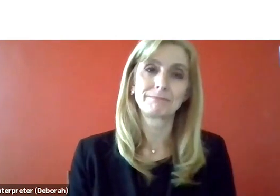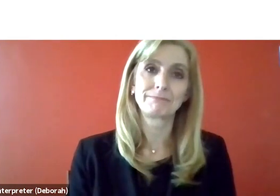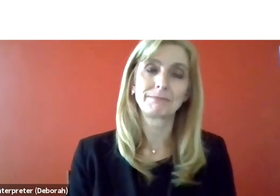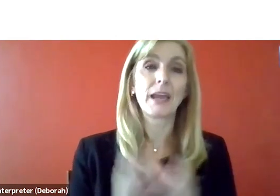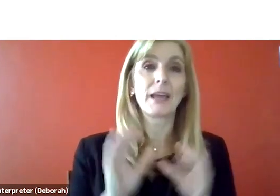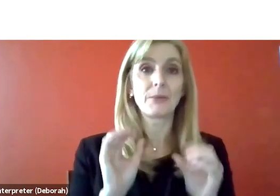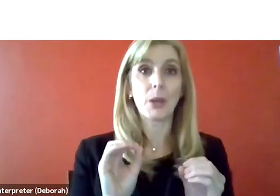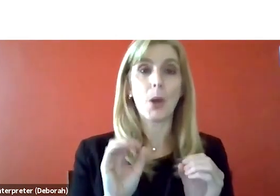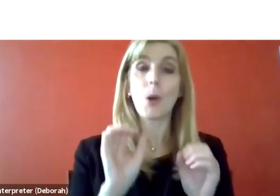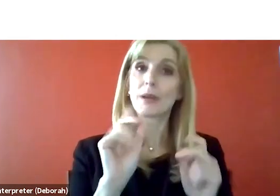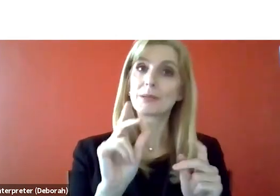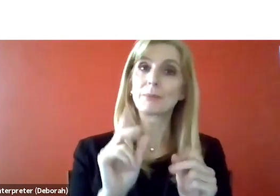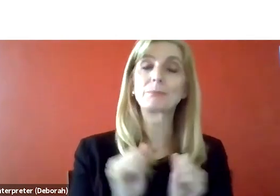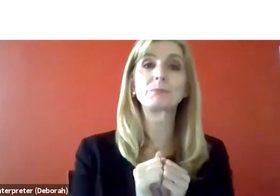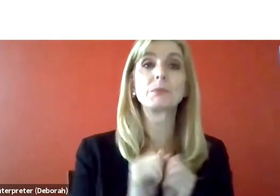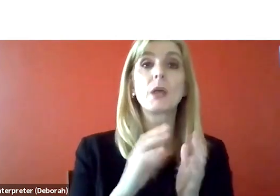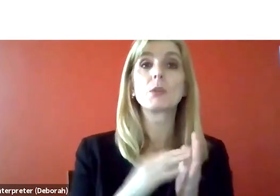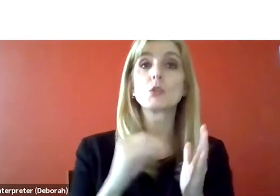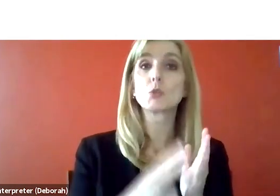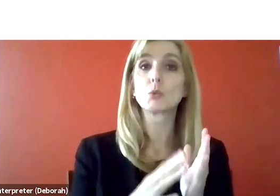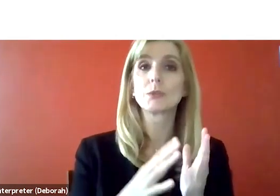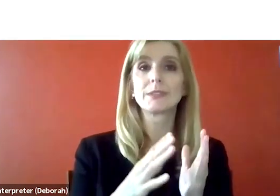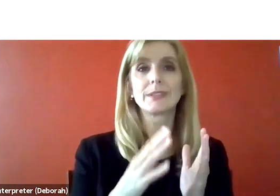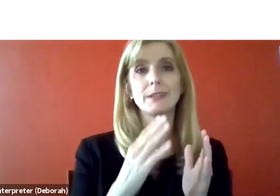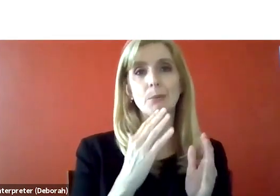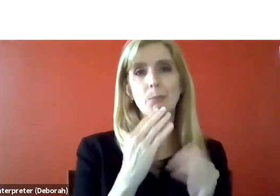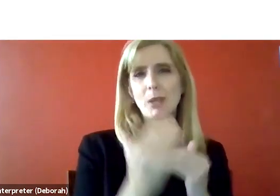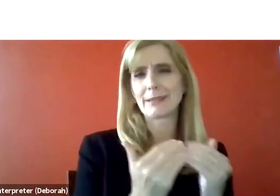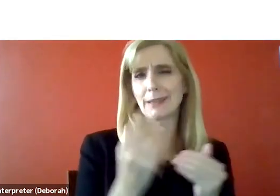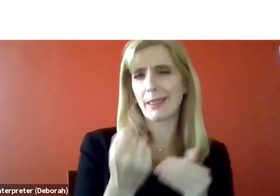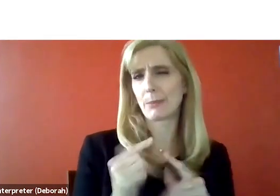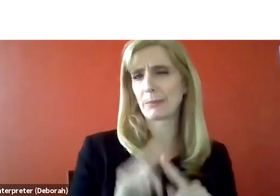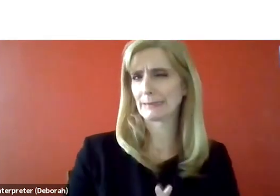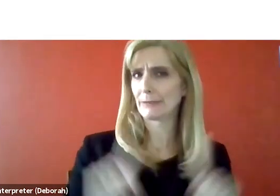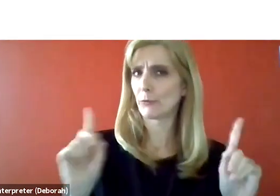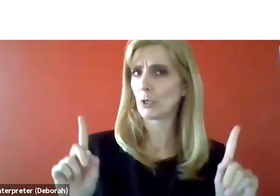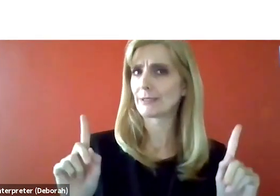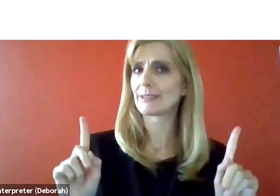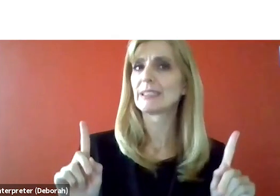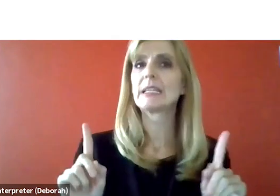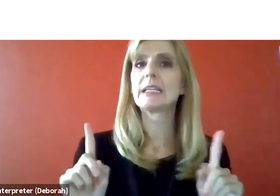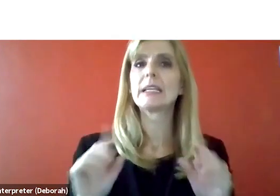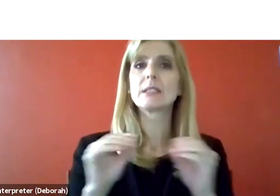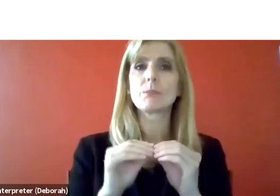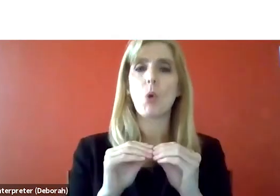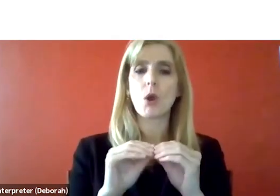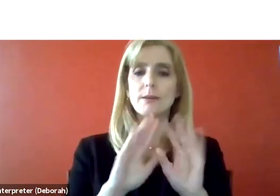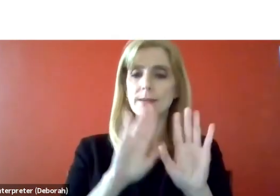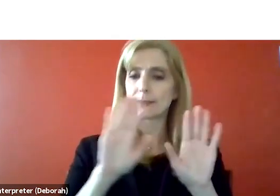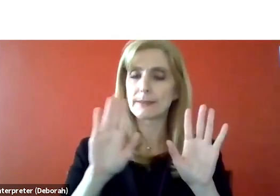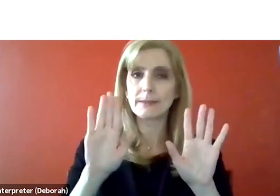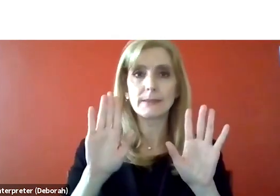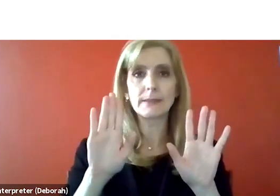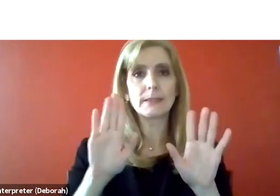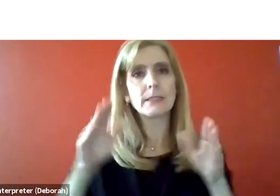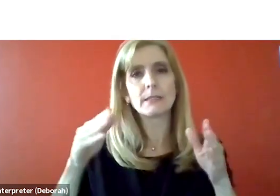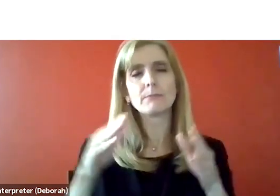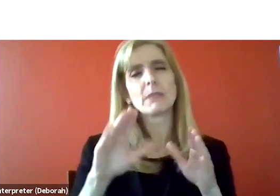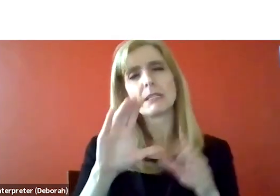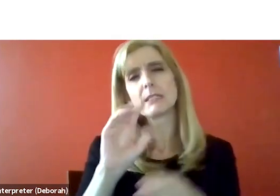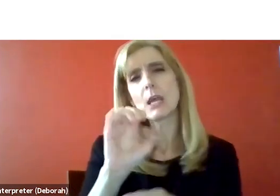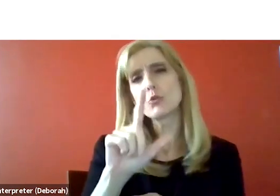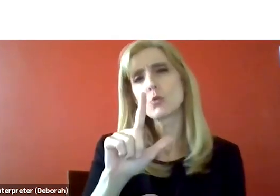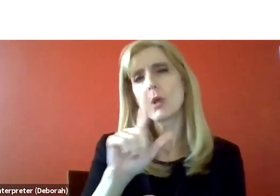There we go. So the students process is a little bit different in that it is centralized. It is a centralized process